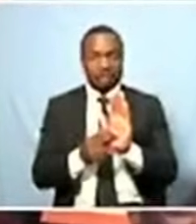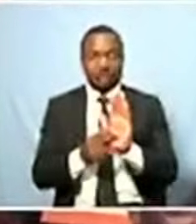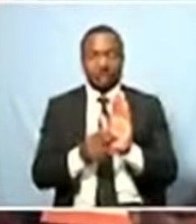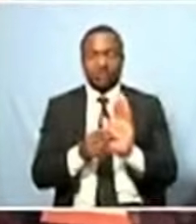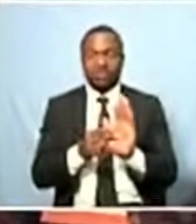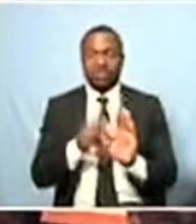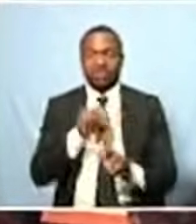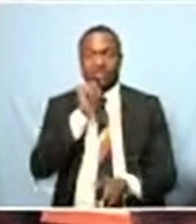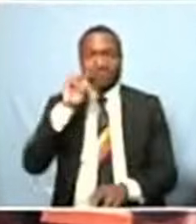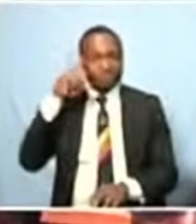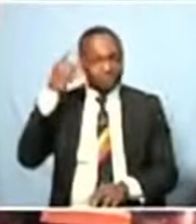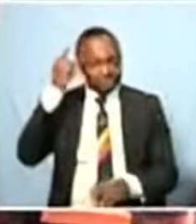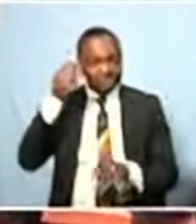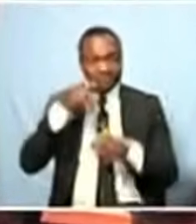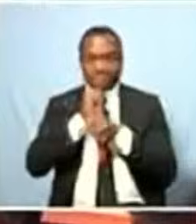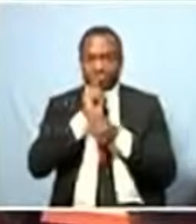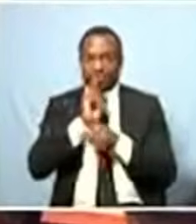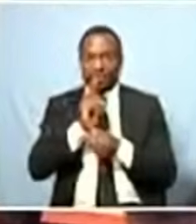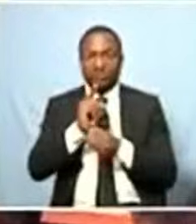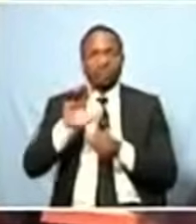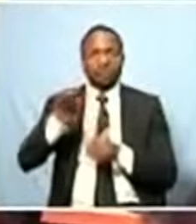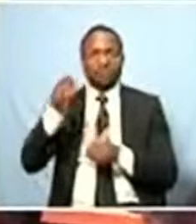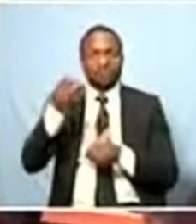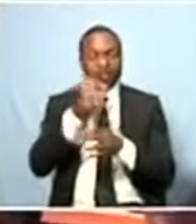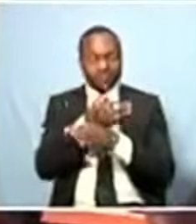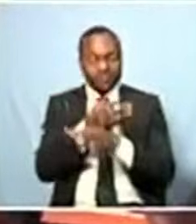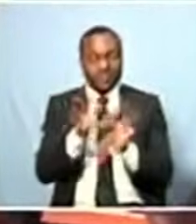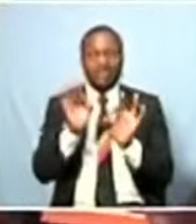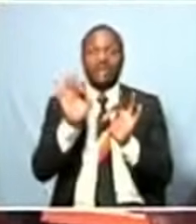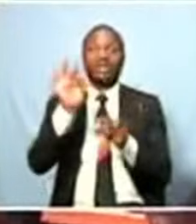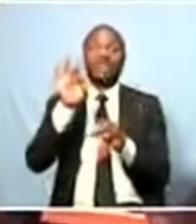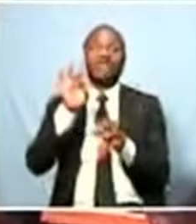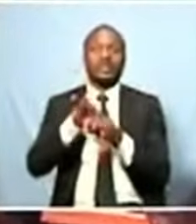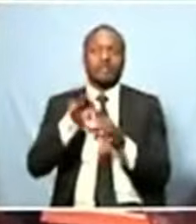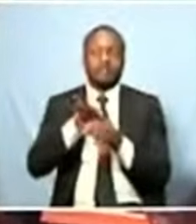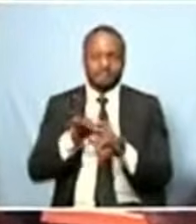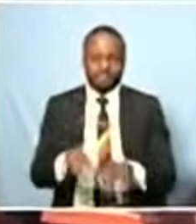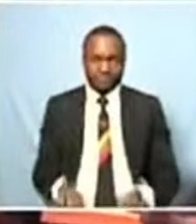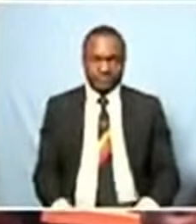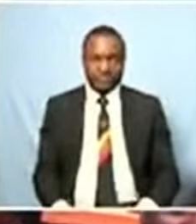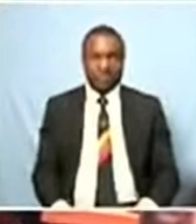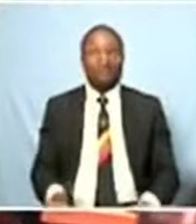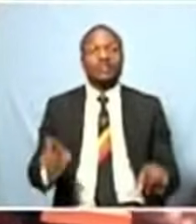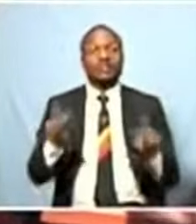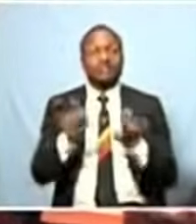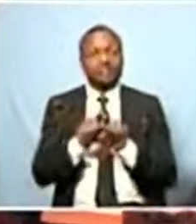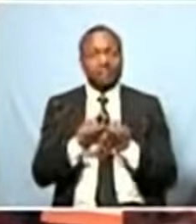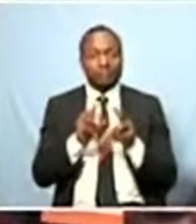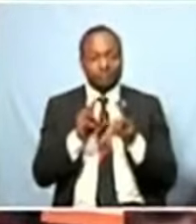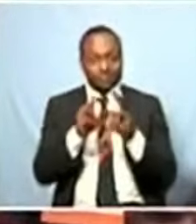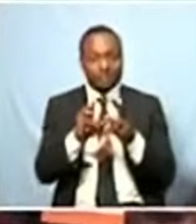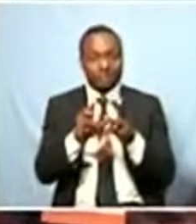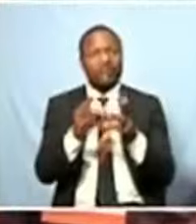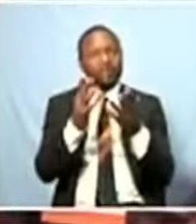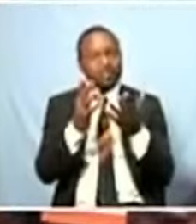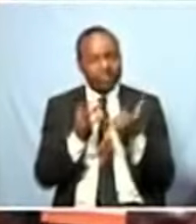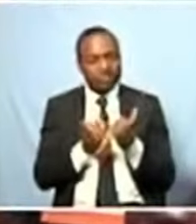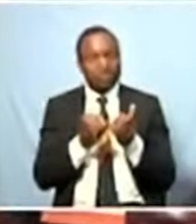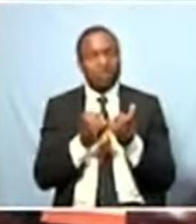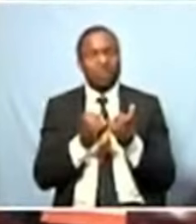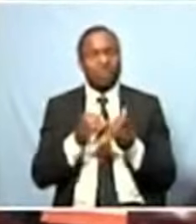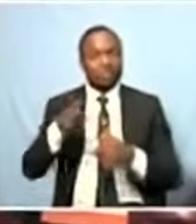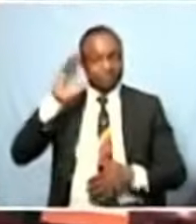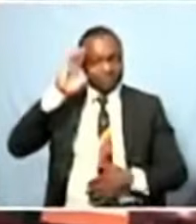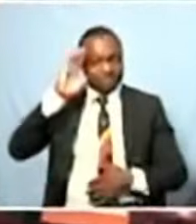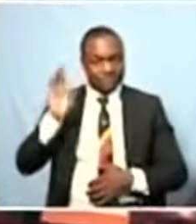non-partisanship in ensuring a fair and free election. In the same vein, I would like to